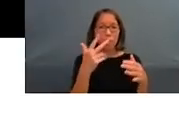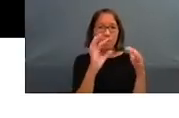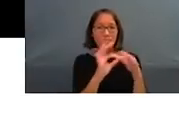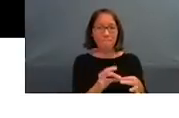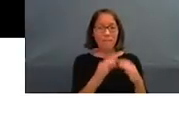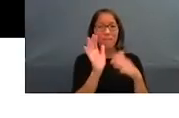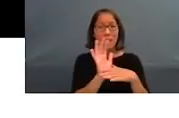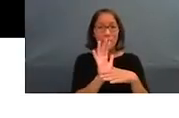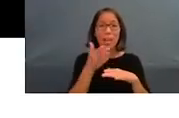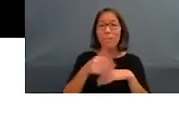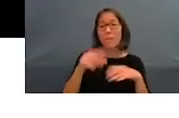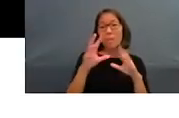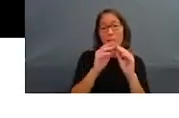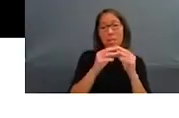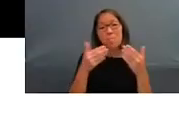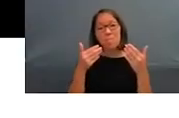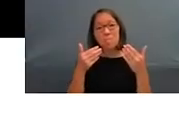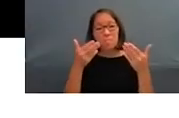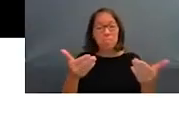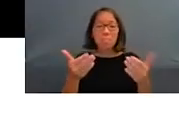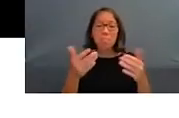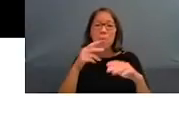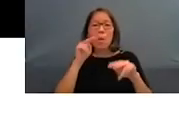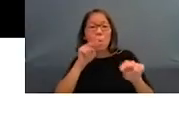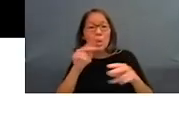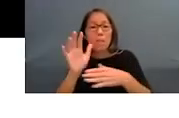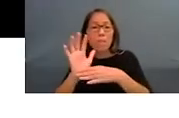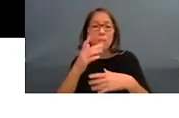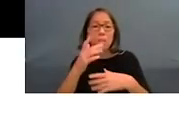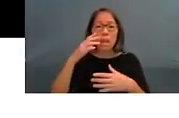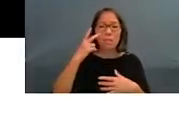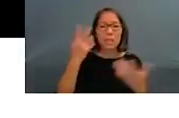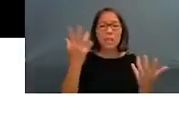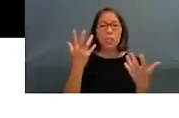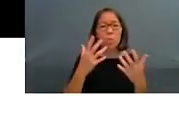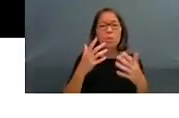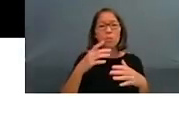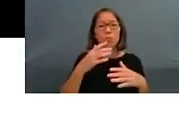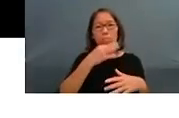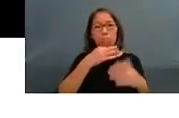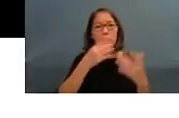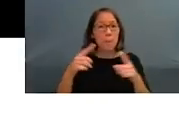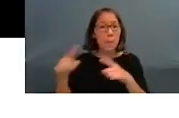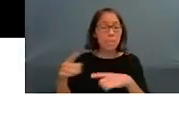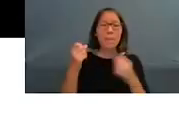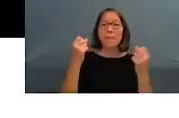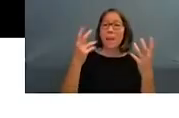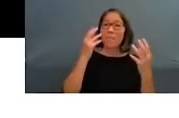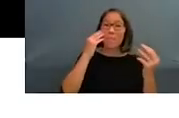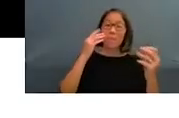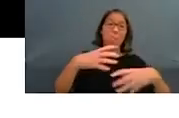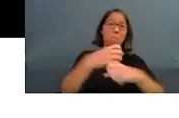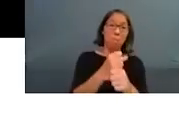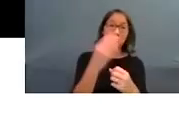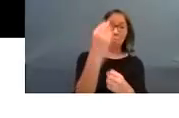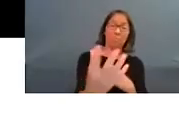if you want to, you can go on and watch those videos and learn some more about what's to come. So a lot of information quick there, but really just wanted to